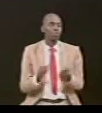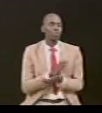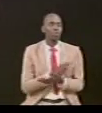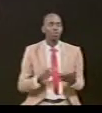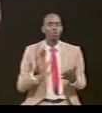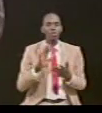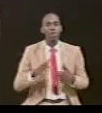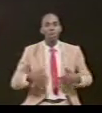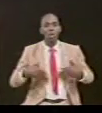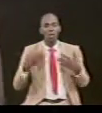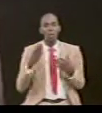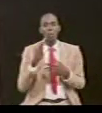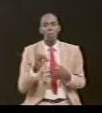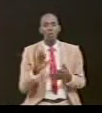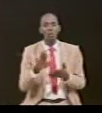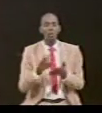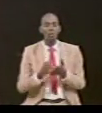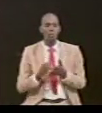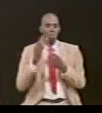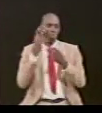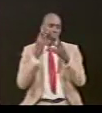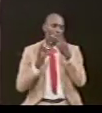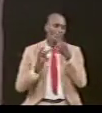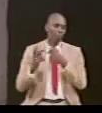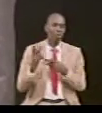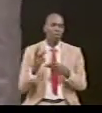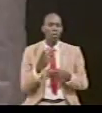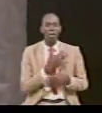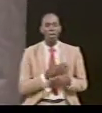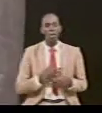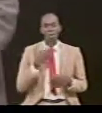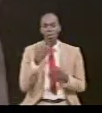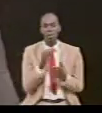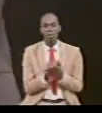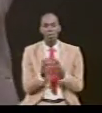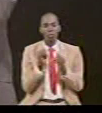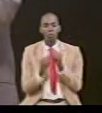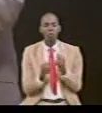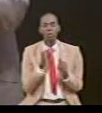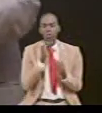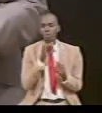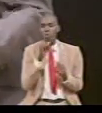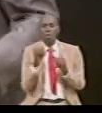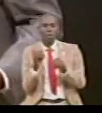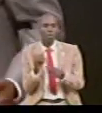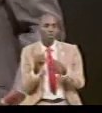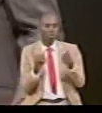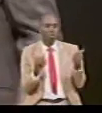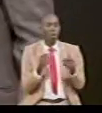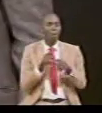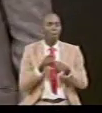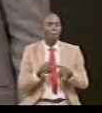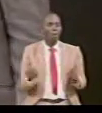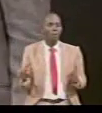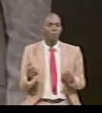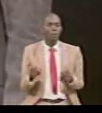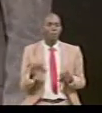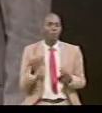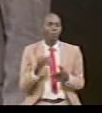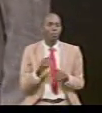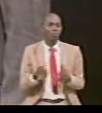their prophecy. It says, which is not another, but there be some that trouble you and will pervert